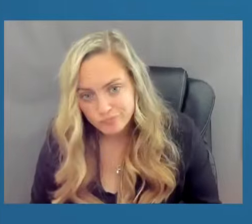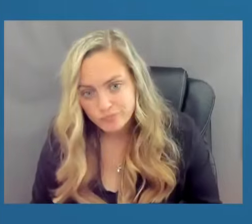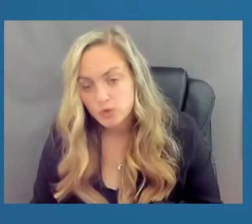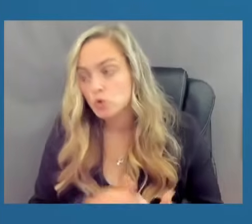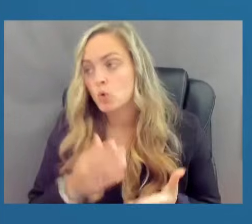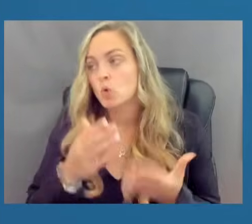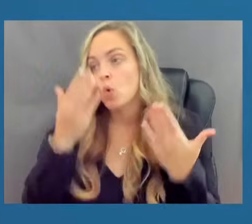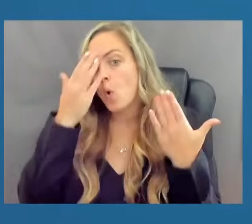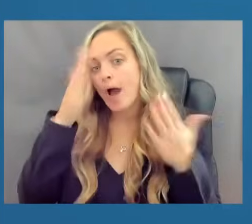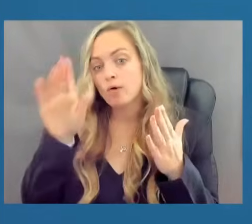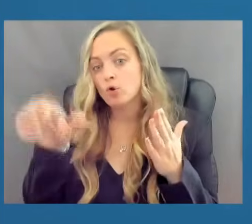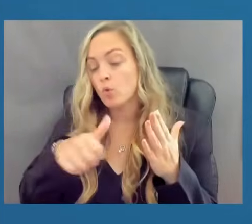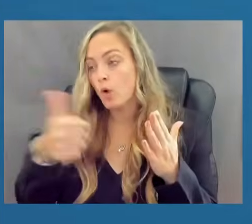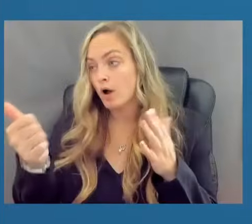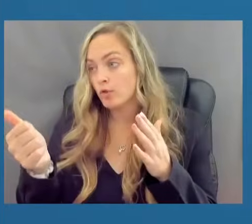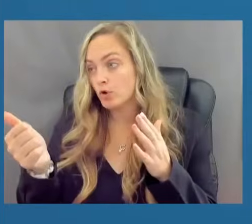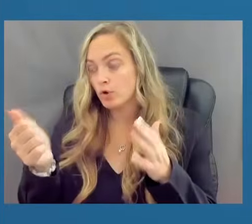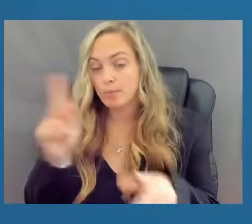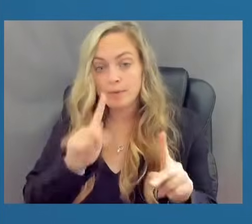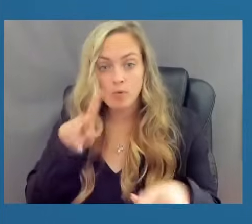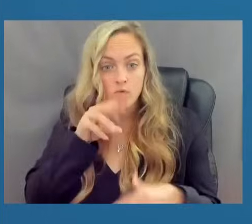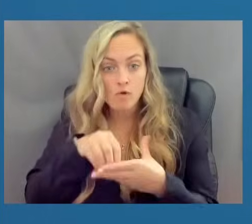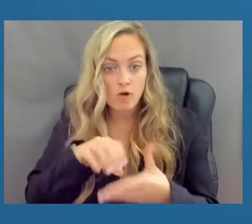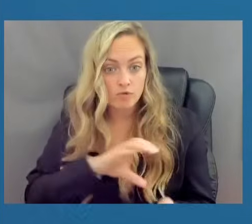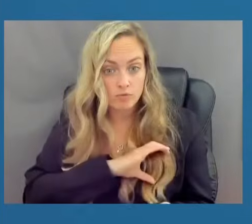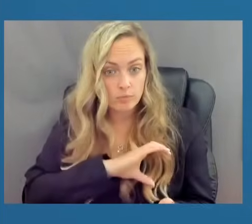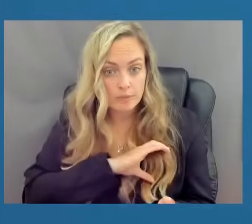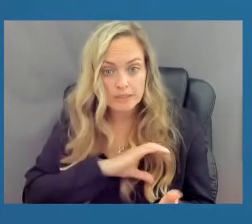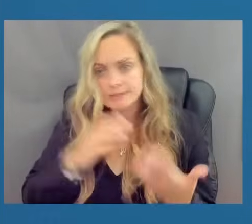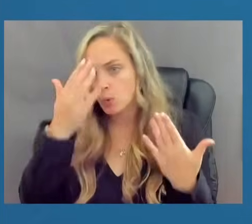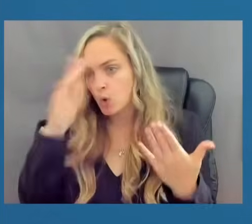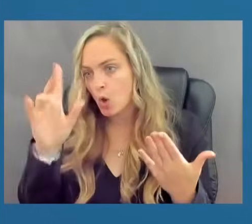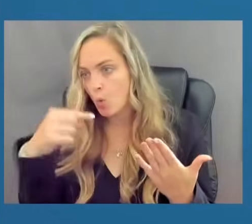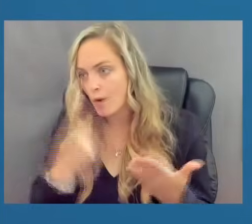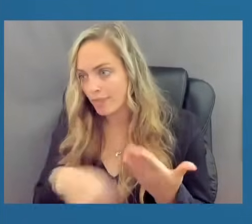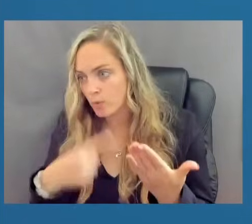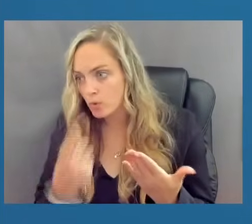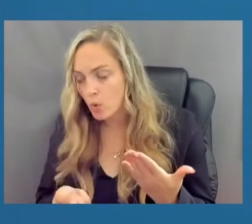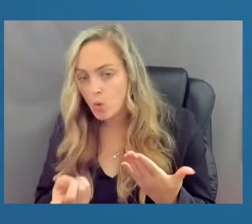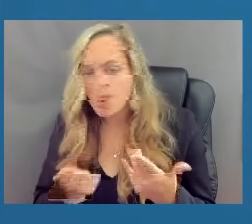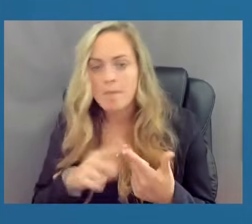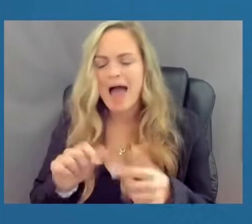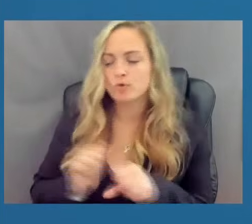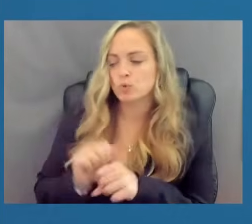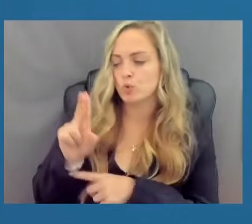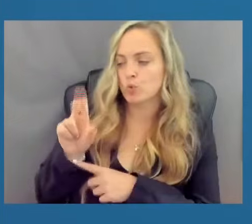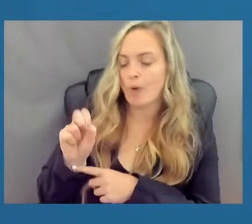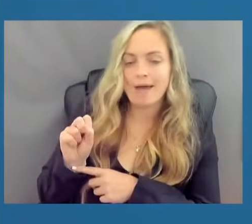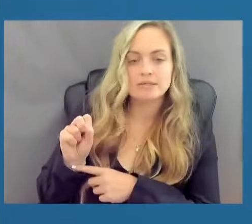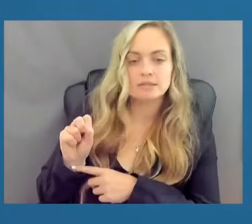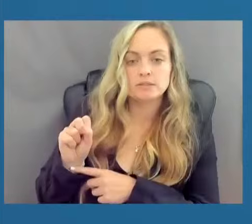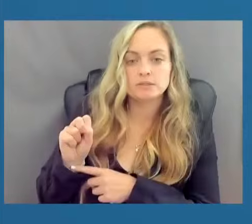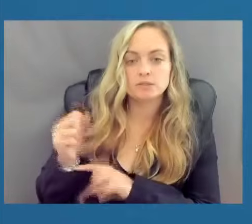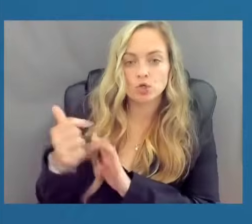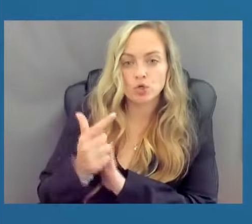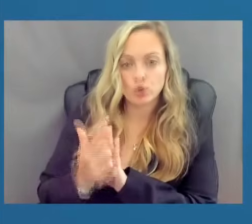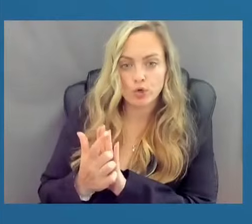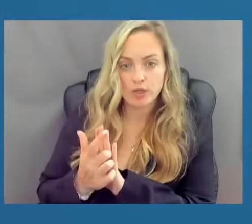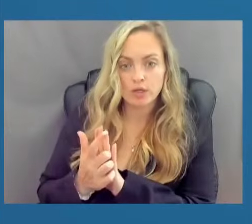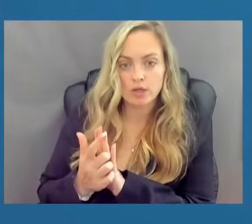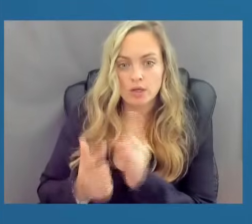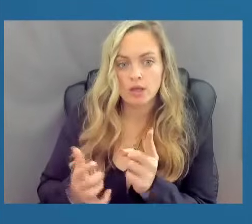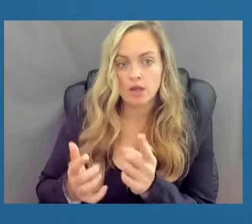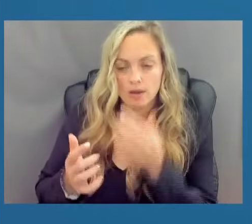told to other members of law enforcement. I was able to attend the briefing with the U.S. Attorney, John Sarcone, last week, and I asked him about the continuity